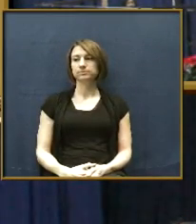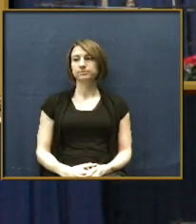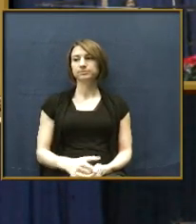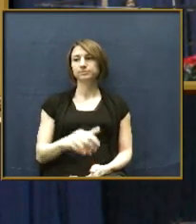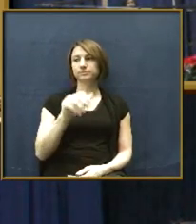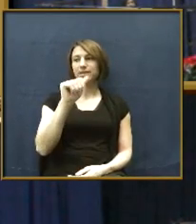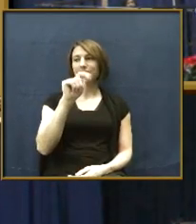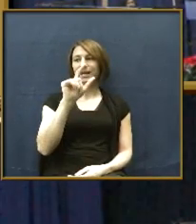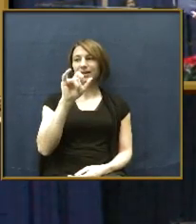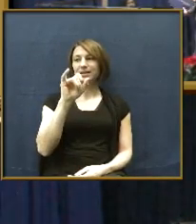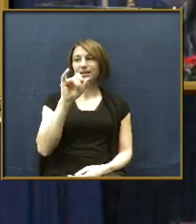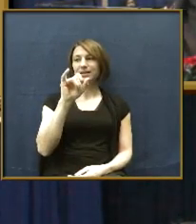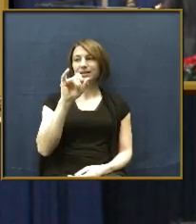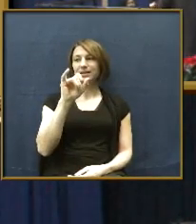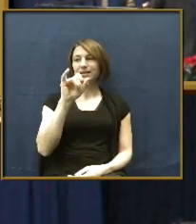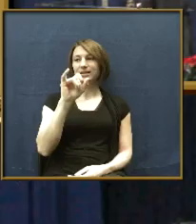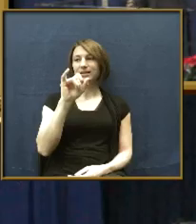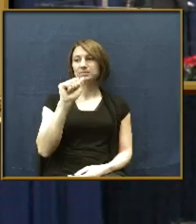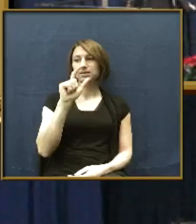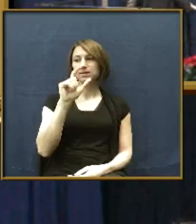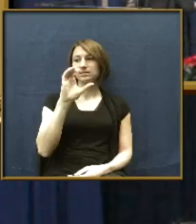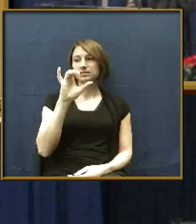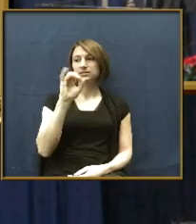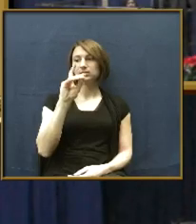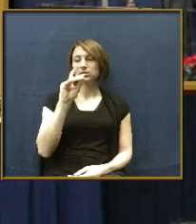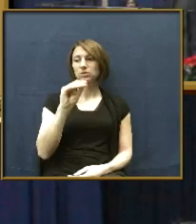Allison Diane Salcido.